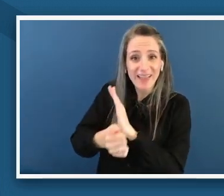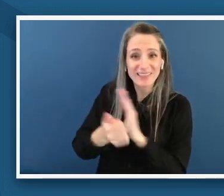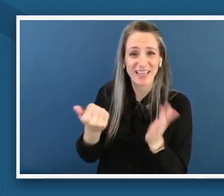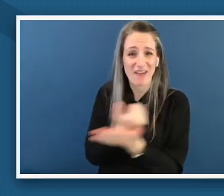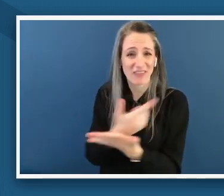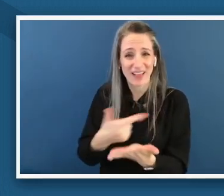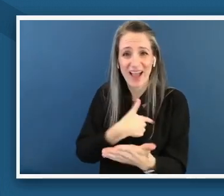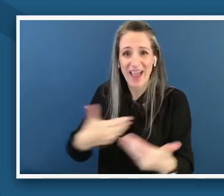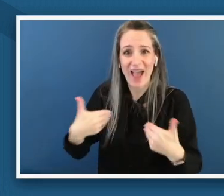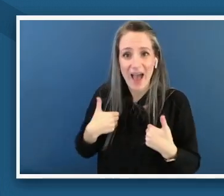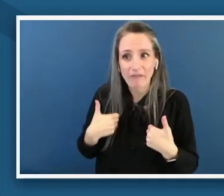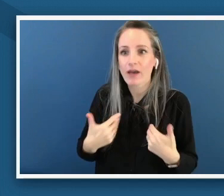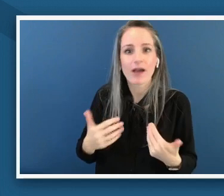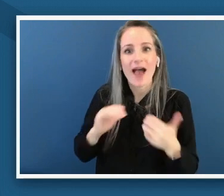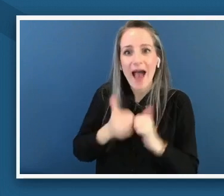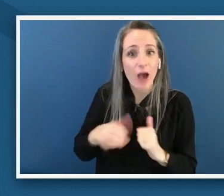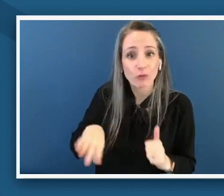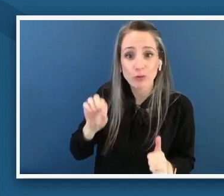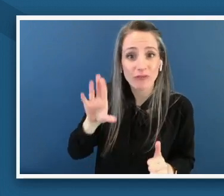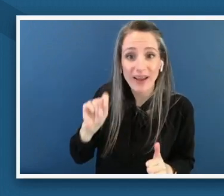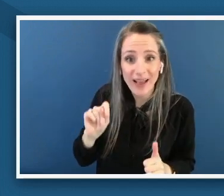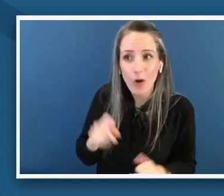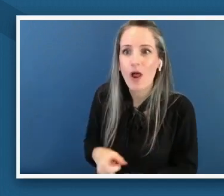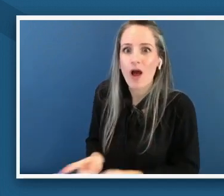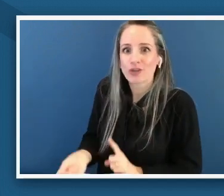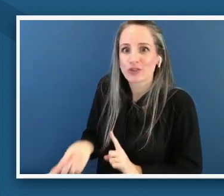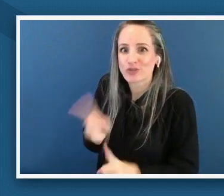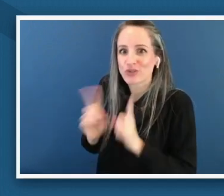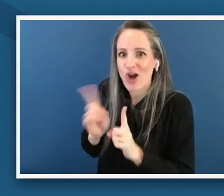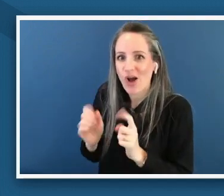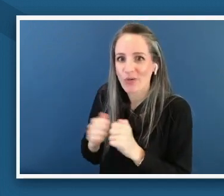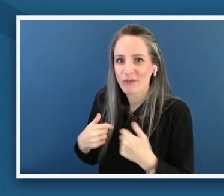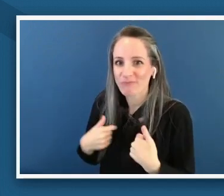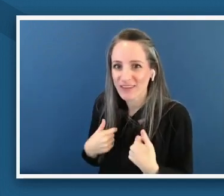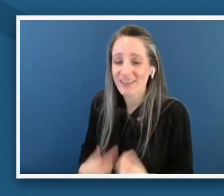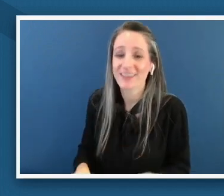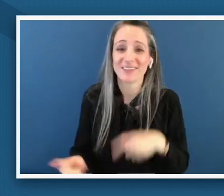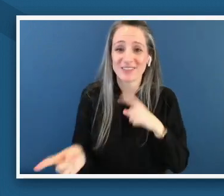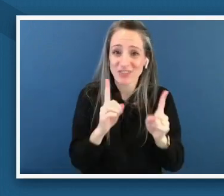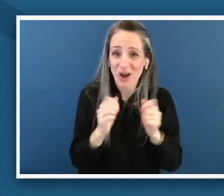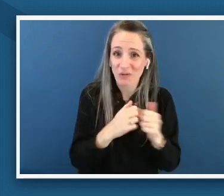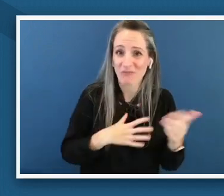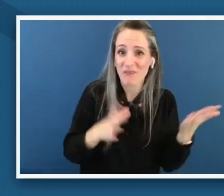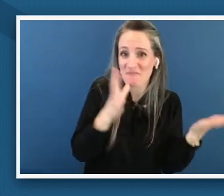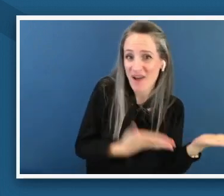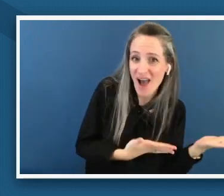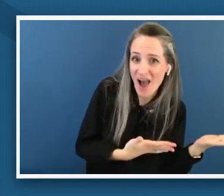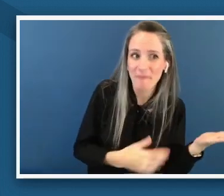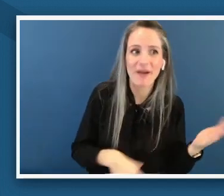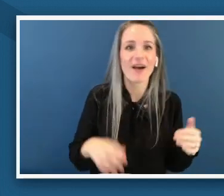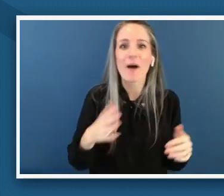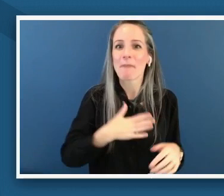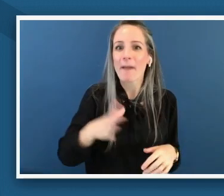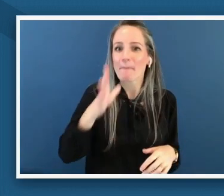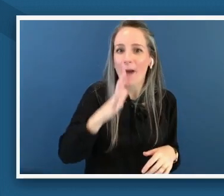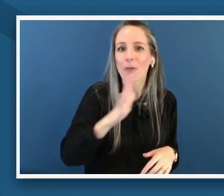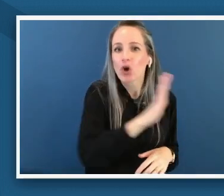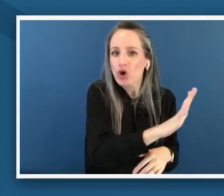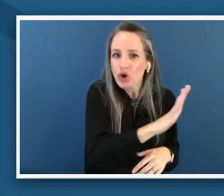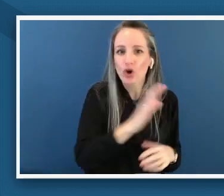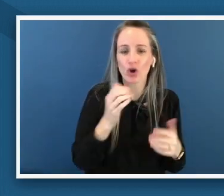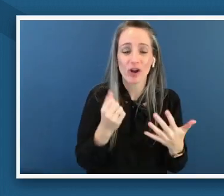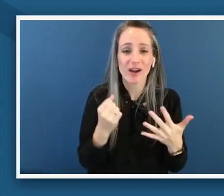me, having a conversation with my mom, and knowing that education is her number one priority. And there are things